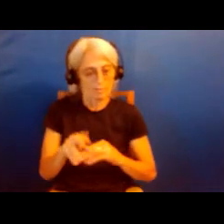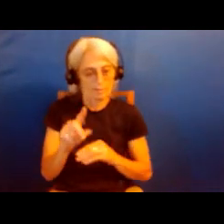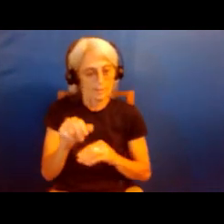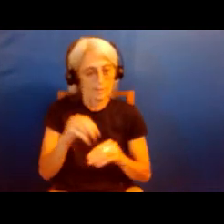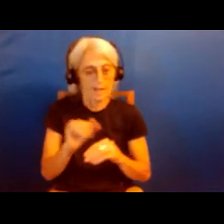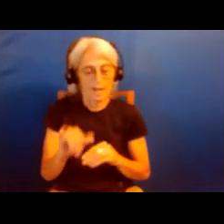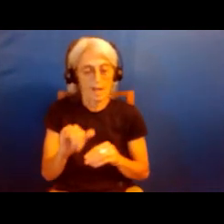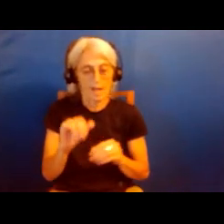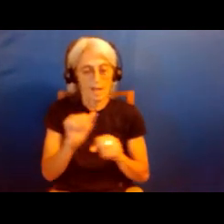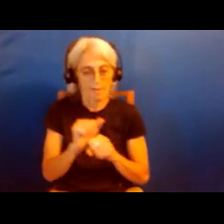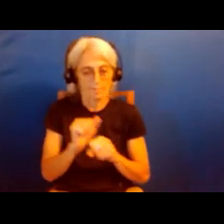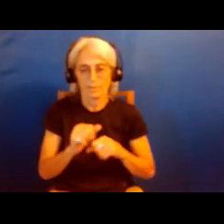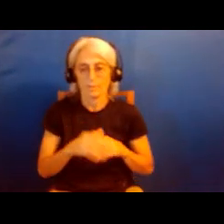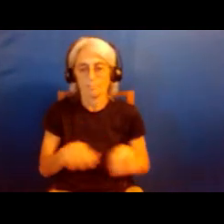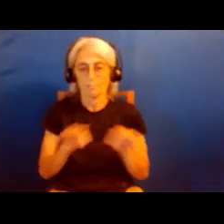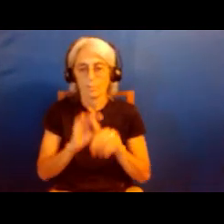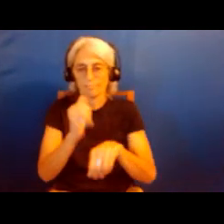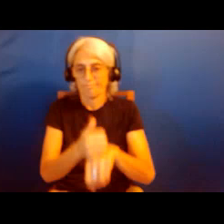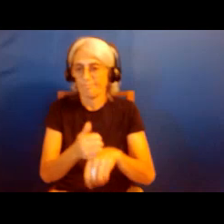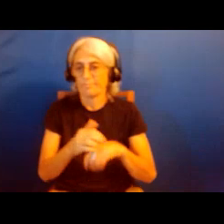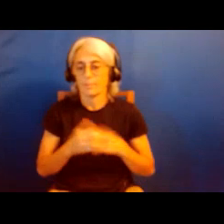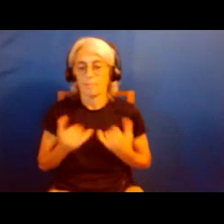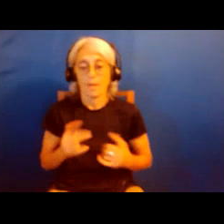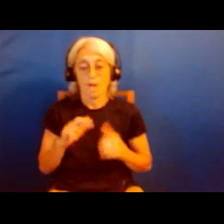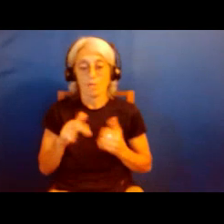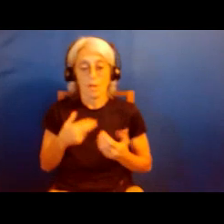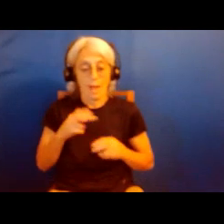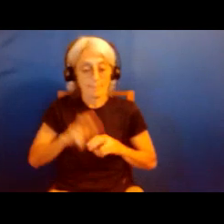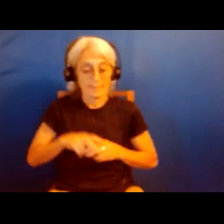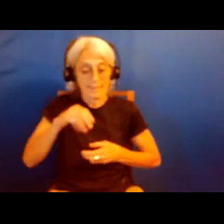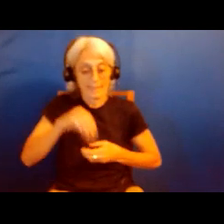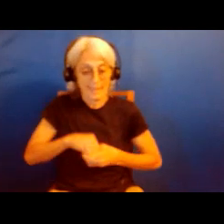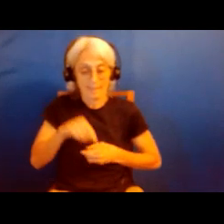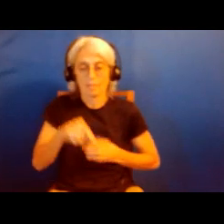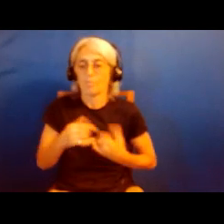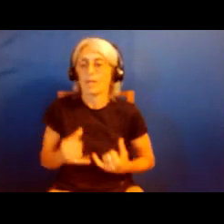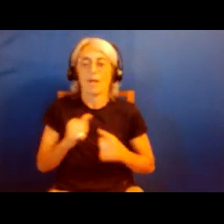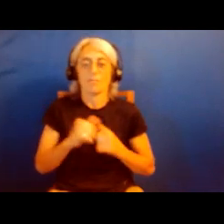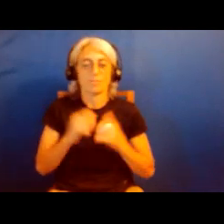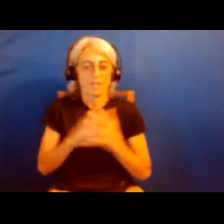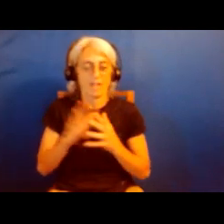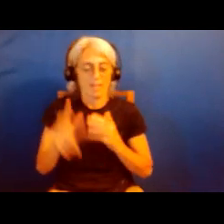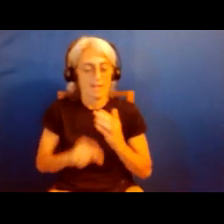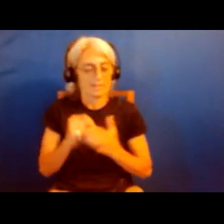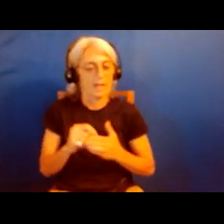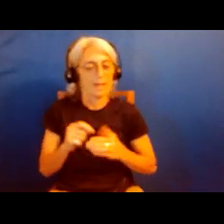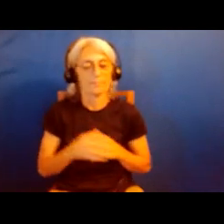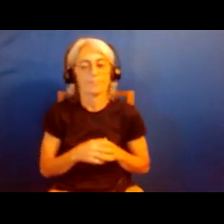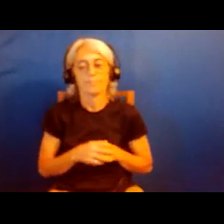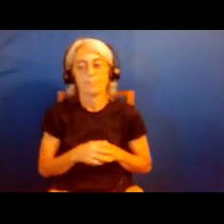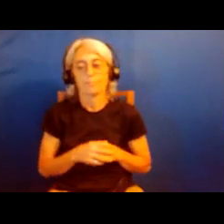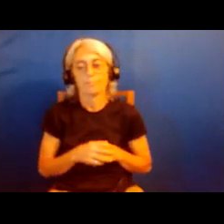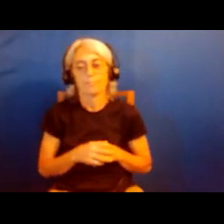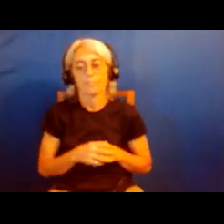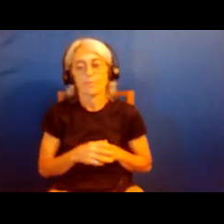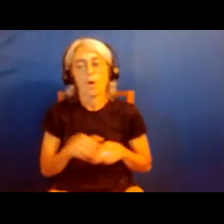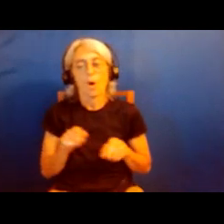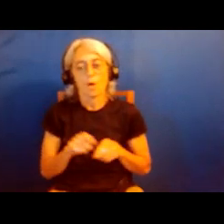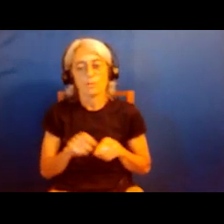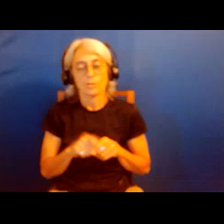efforts. So the role that I currently sit in was also created. And then lastly, we also understood early on that in order to